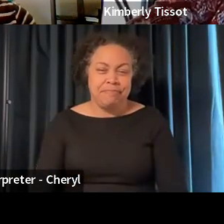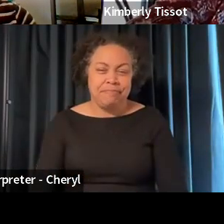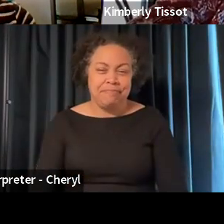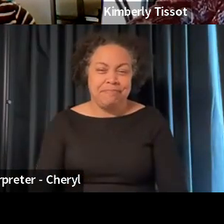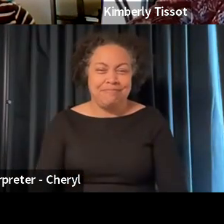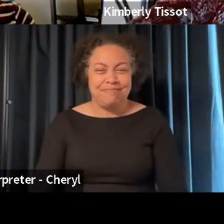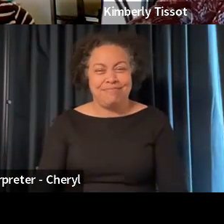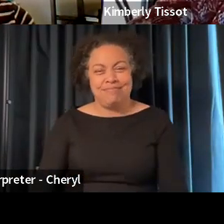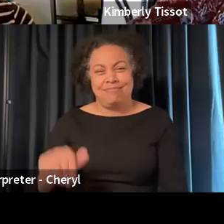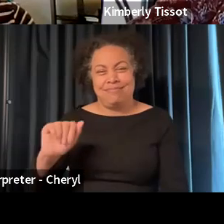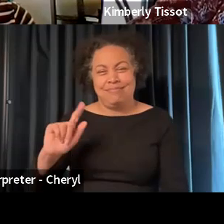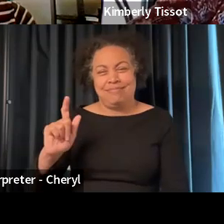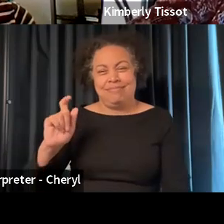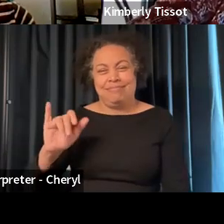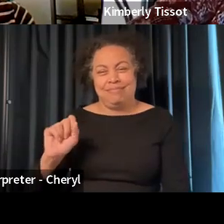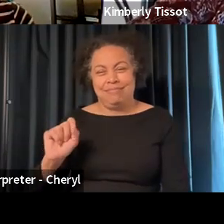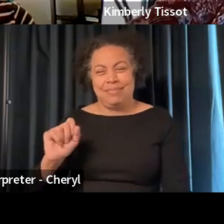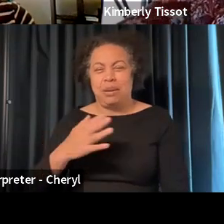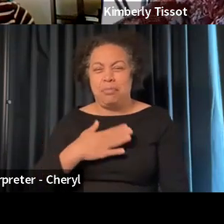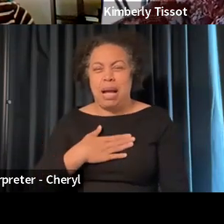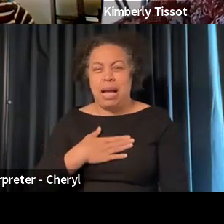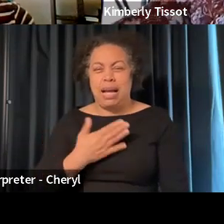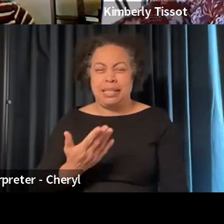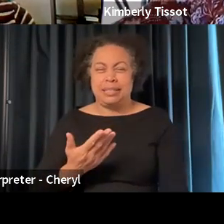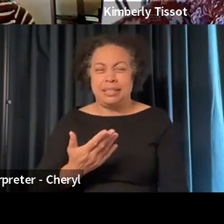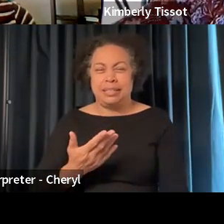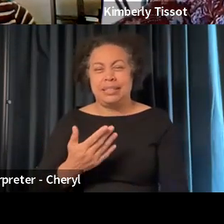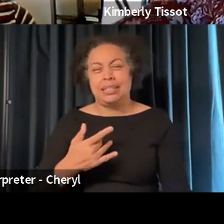Hi, this is Alexis. Mine is none of those. I